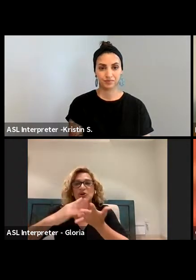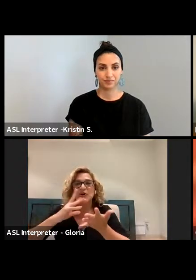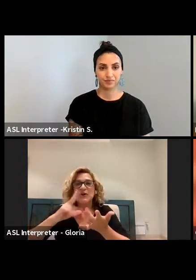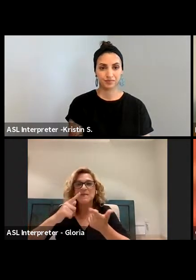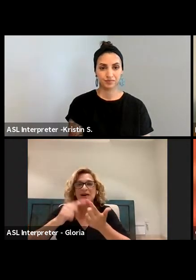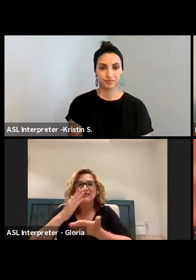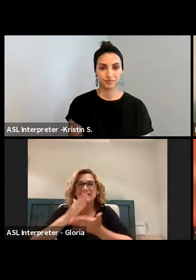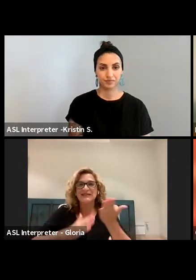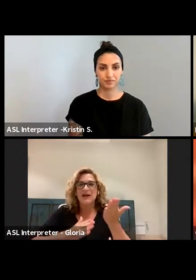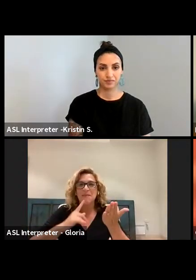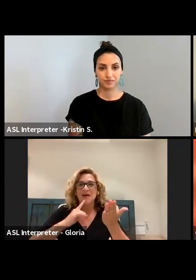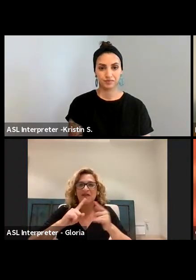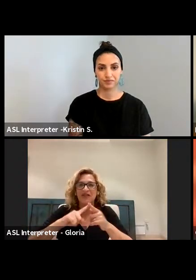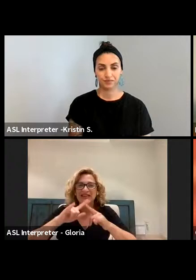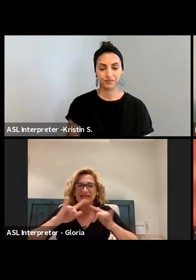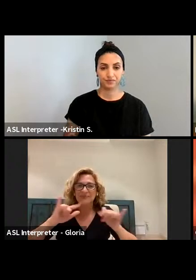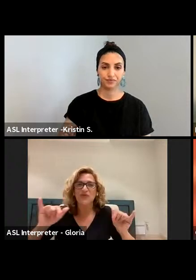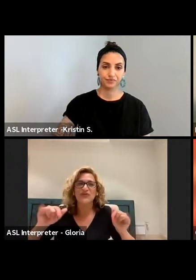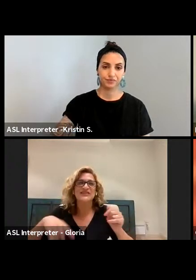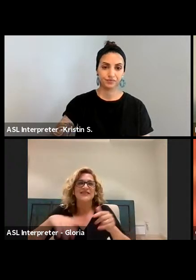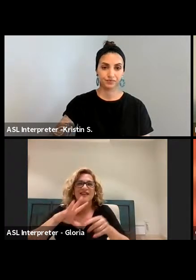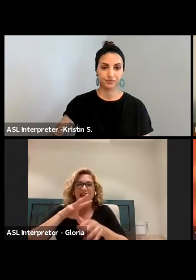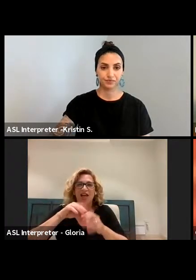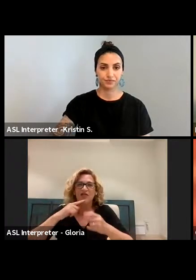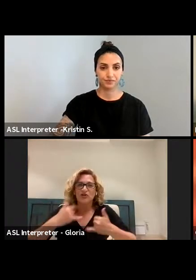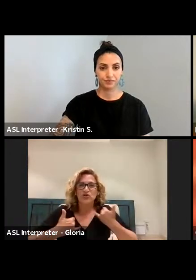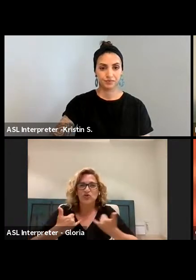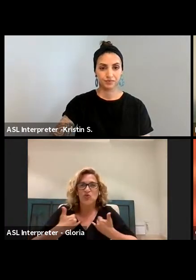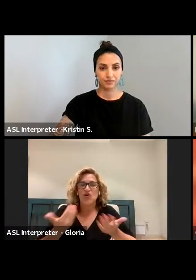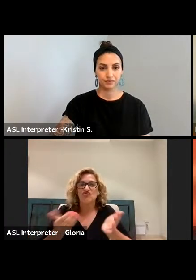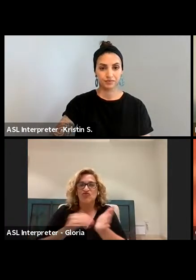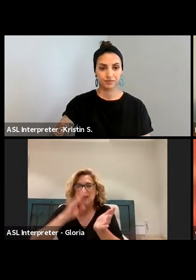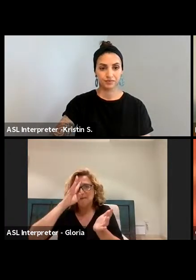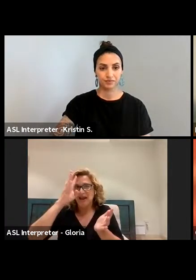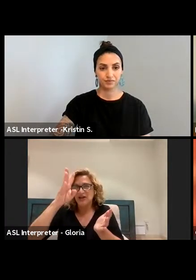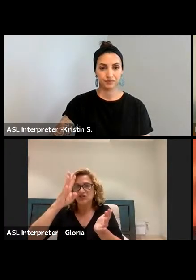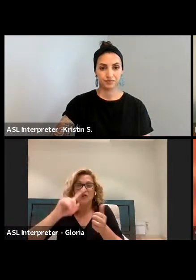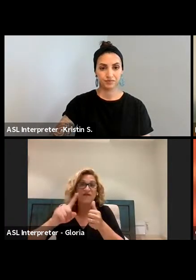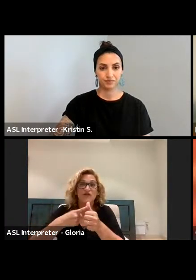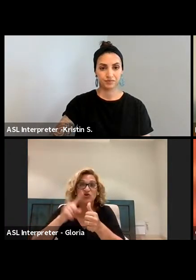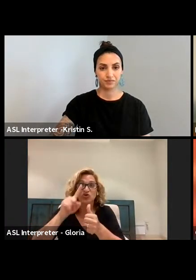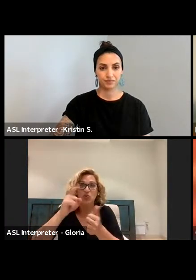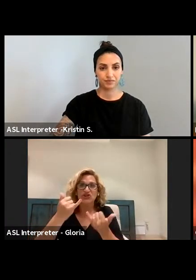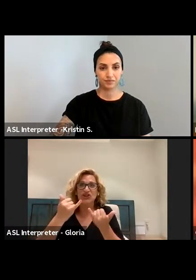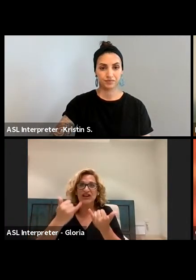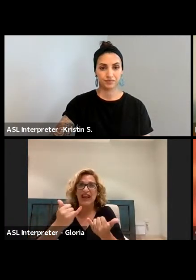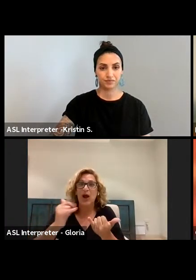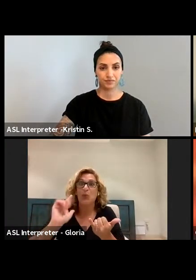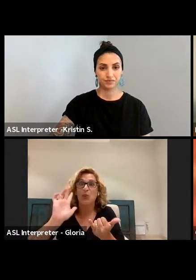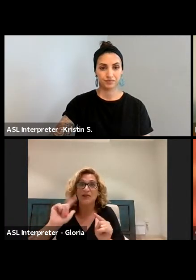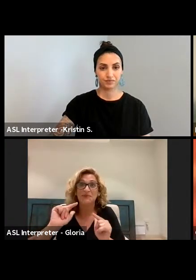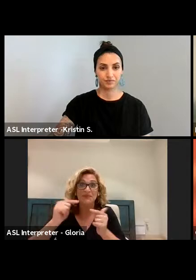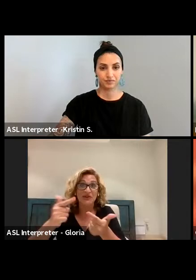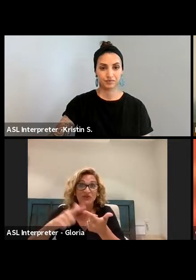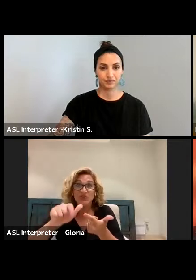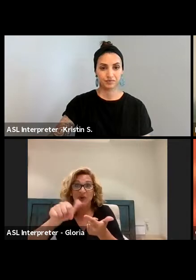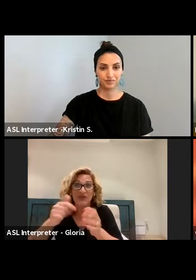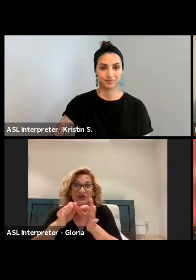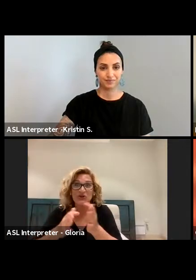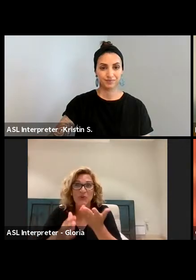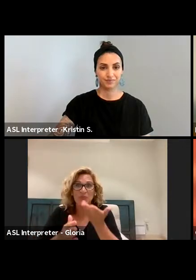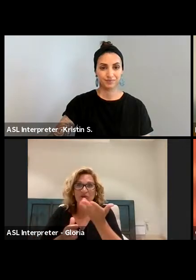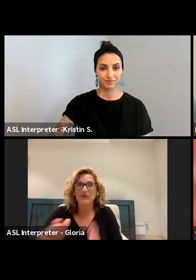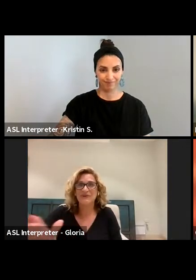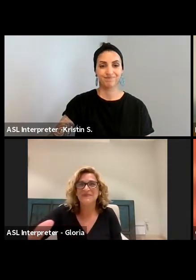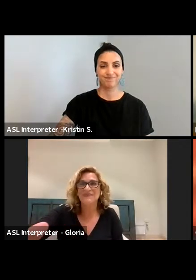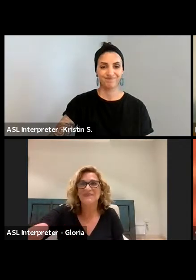of the disparities, the joy, and the reimagining. So let's kick it off with our first question. And the first question is really, you've already told us a